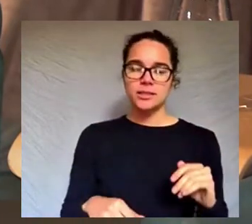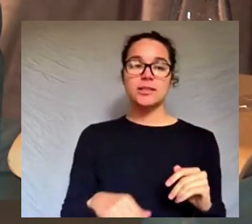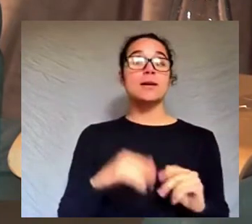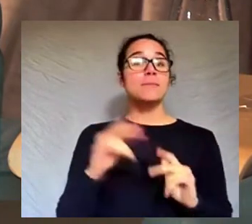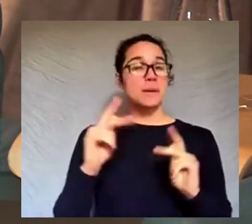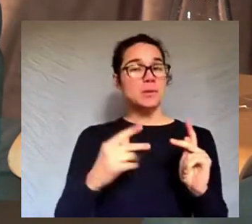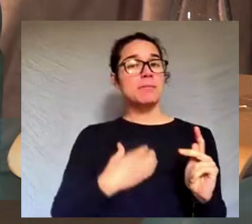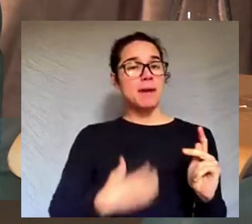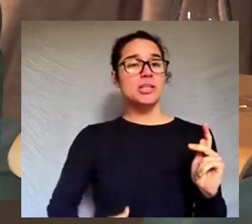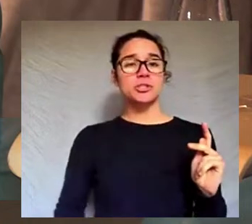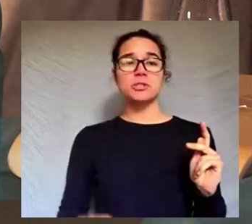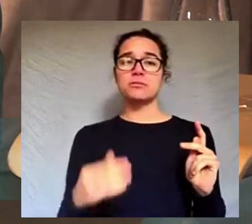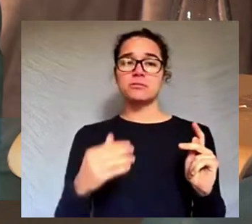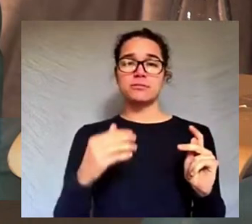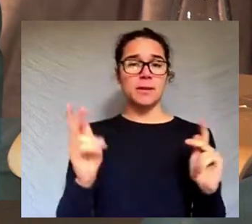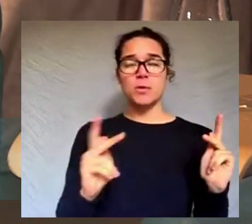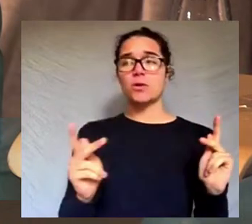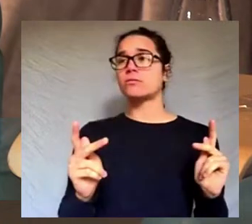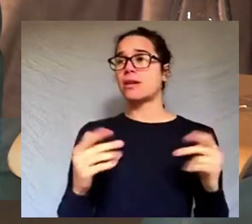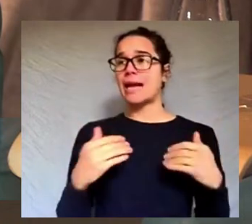are issues